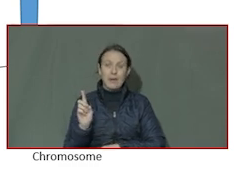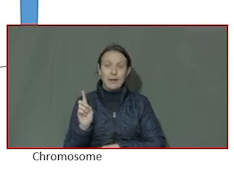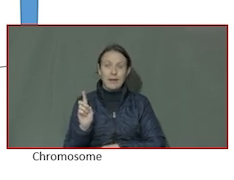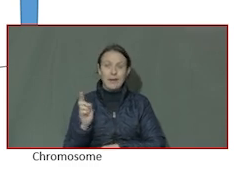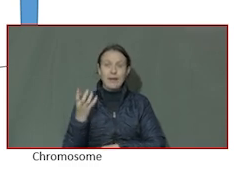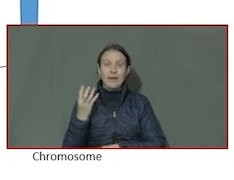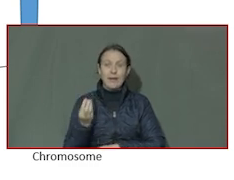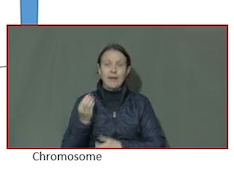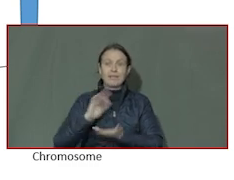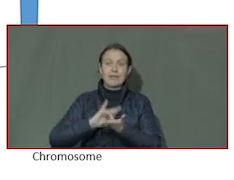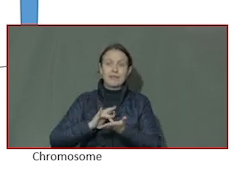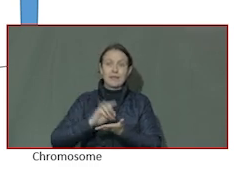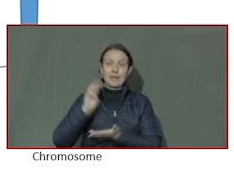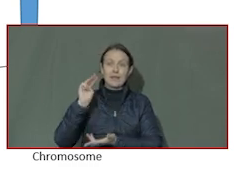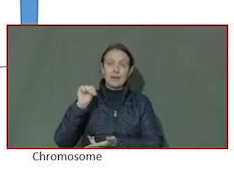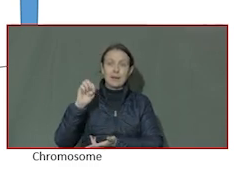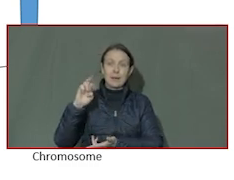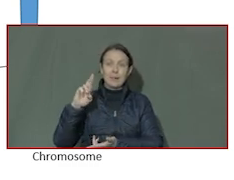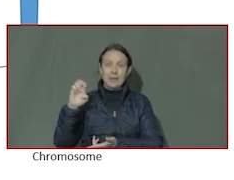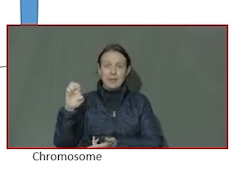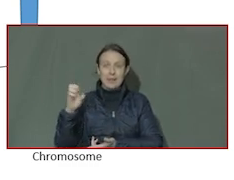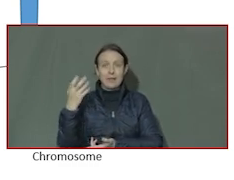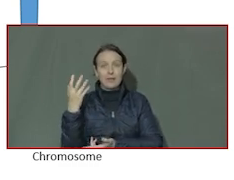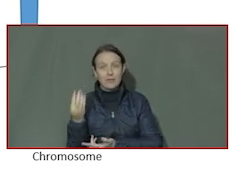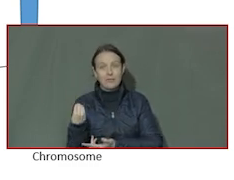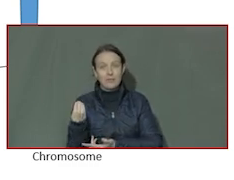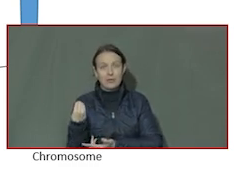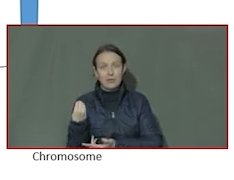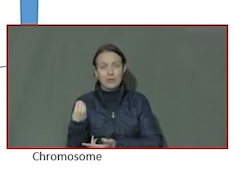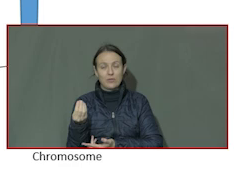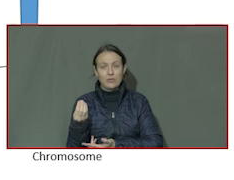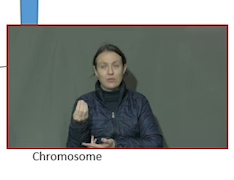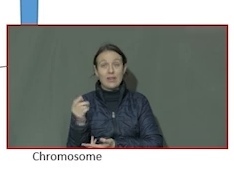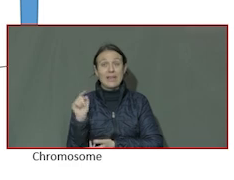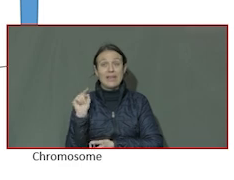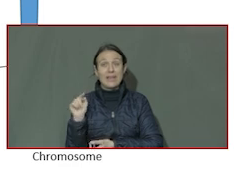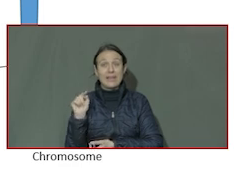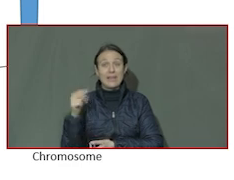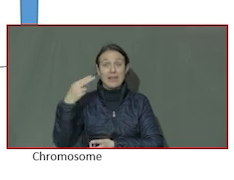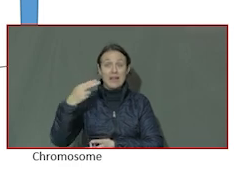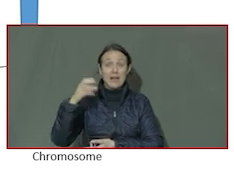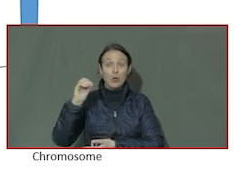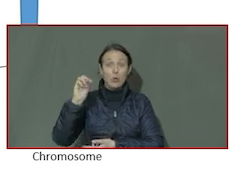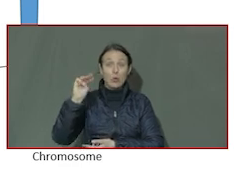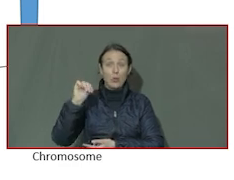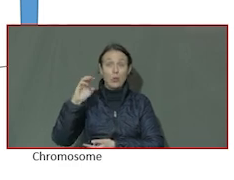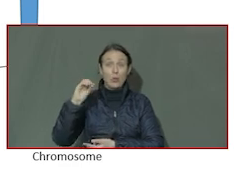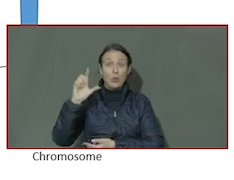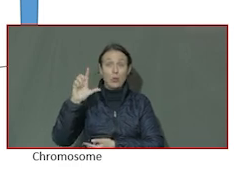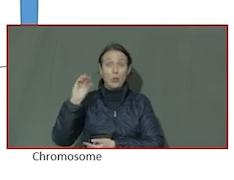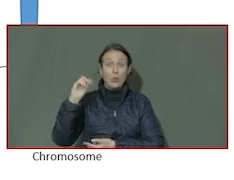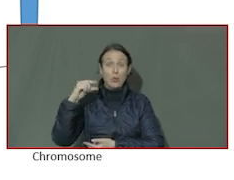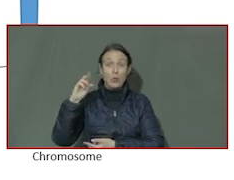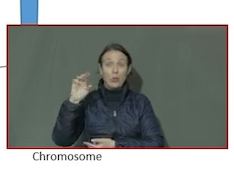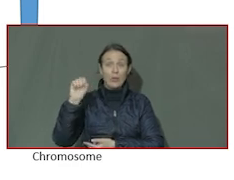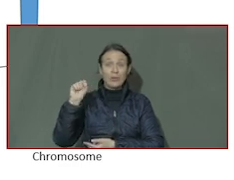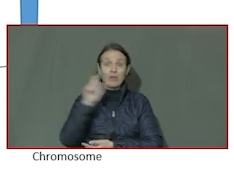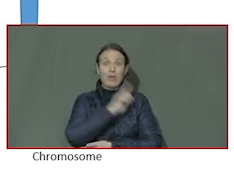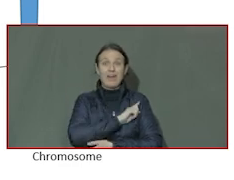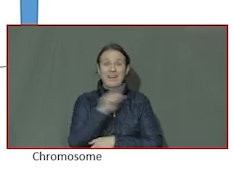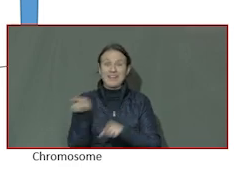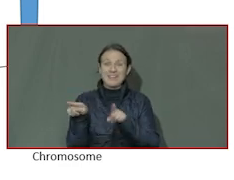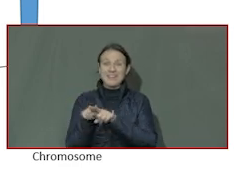a centromere. Why are they homologous? They have the same